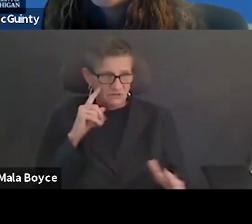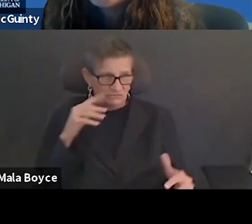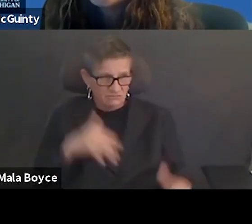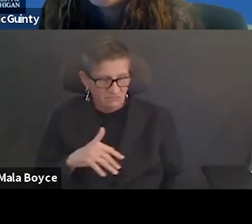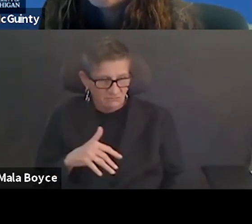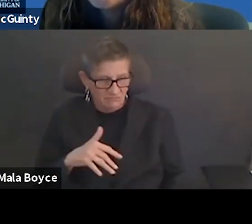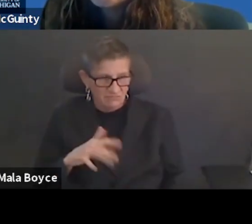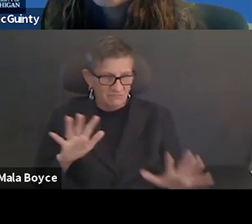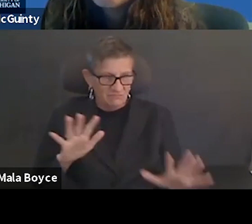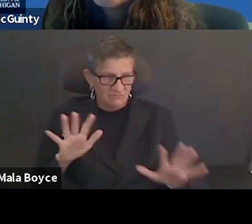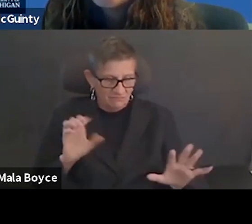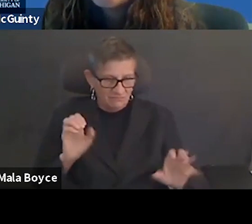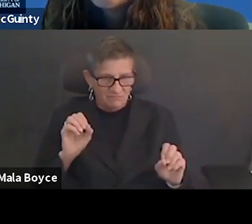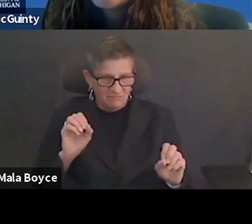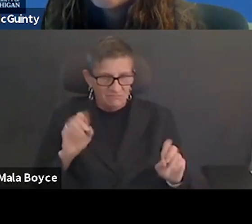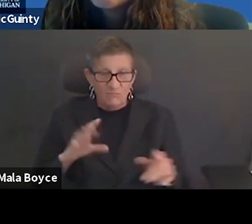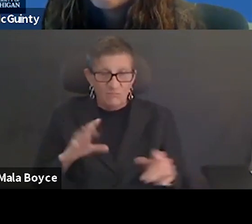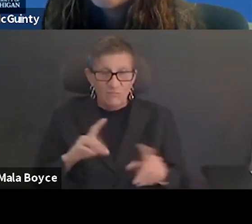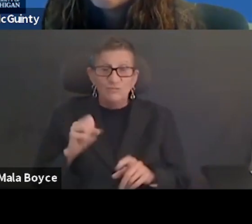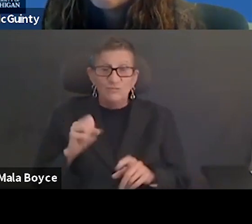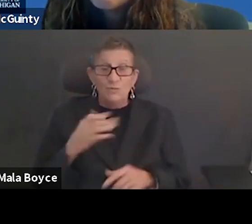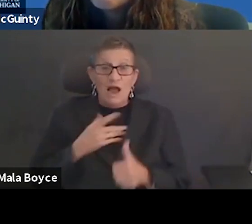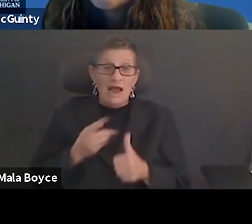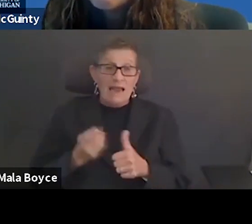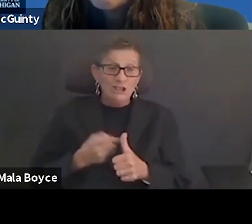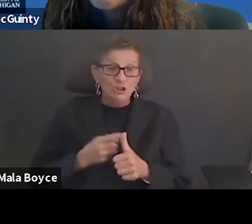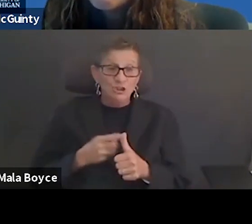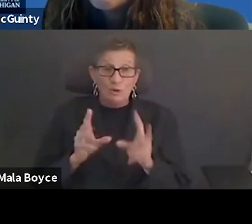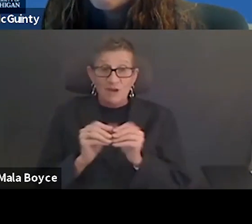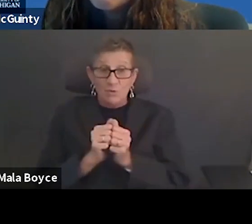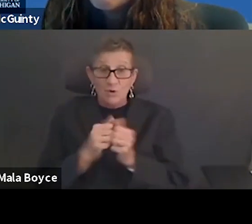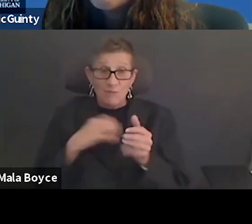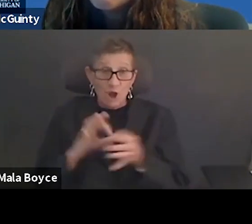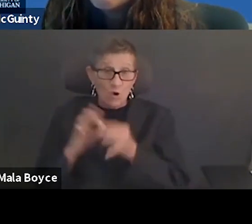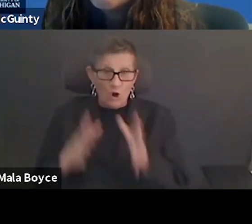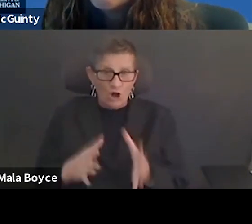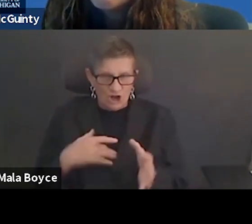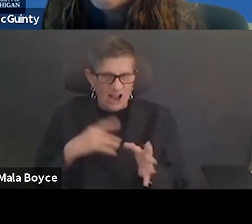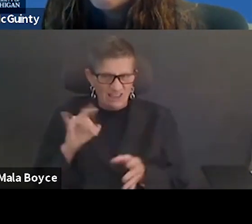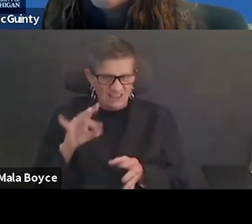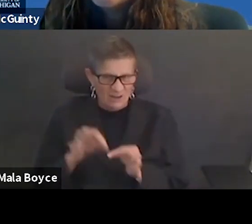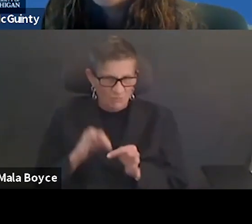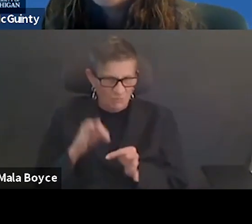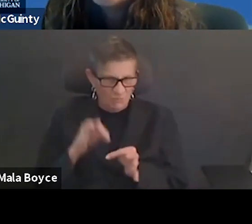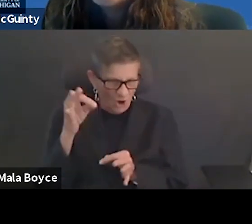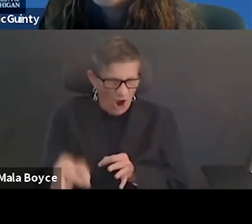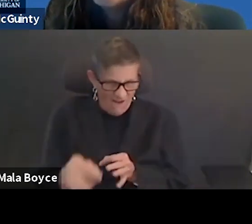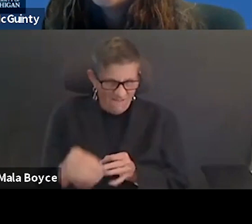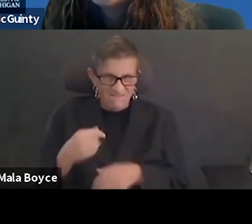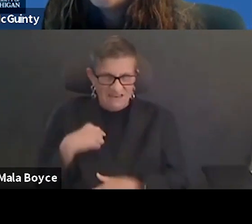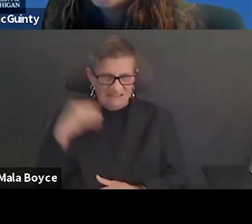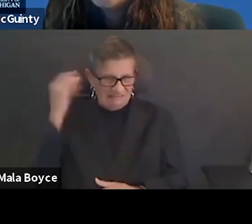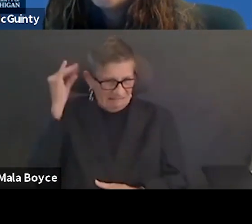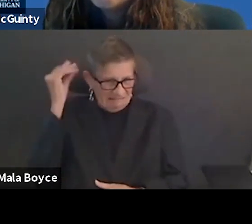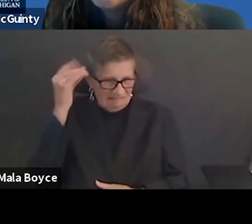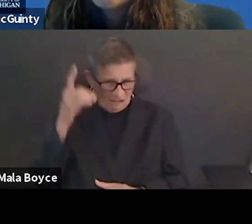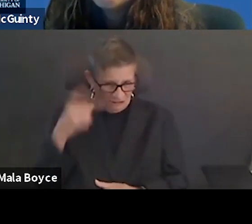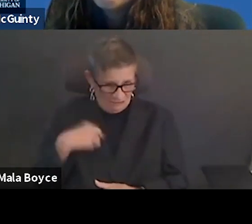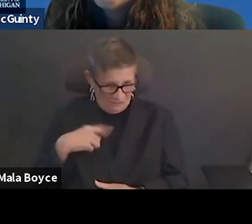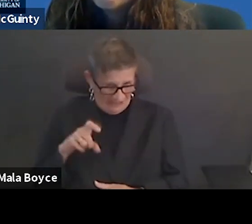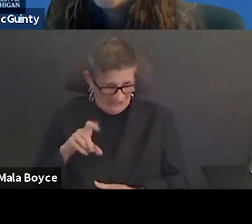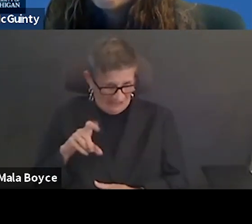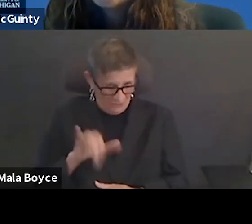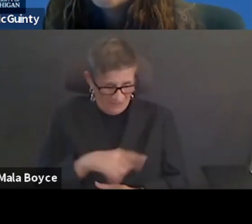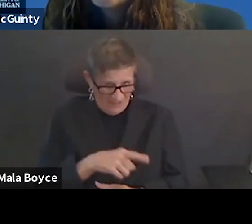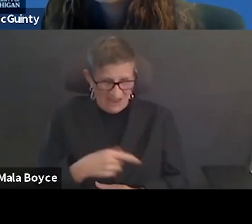off my initial like meeting with my coordinator for a little bit, because I'm like, do I really need to do this? Like, I don't know, like